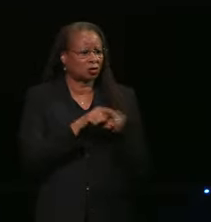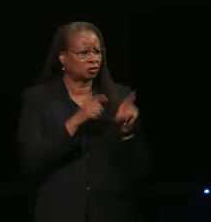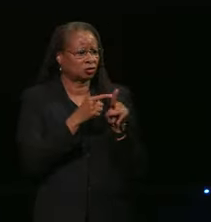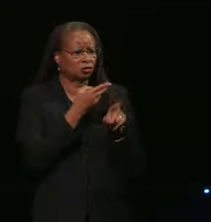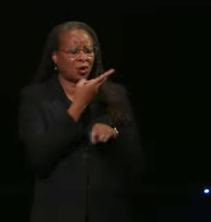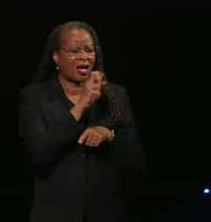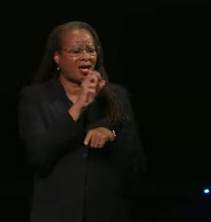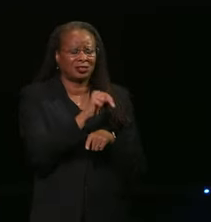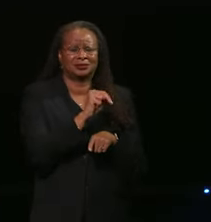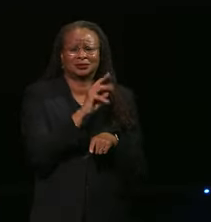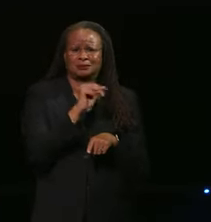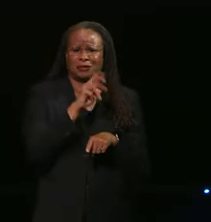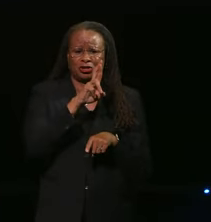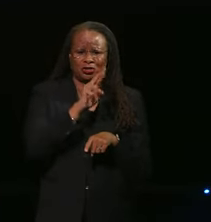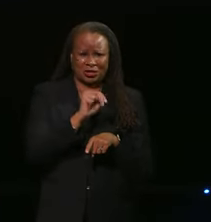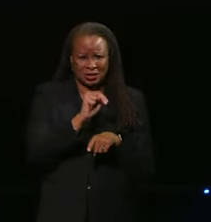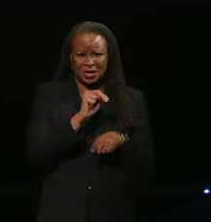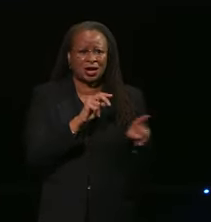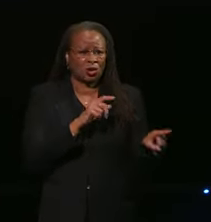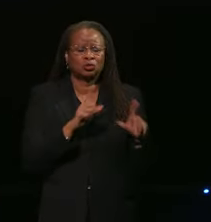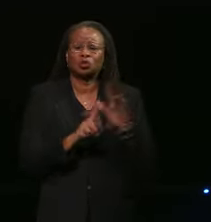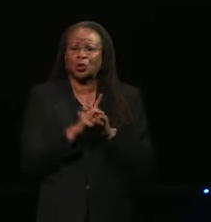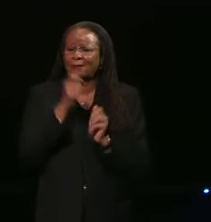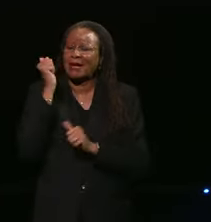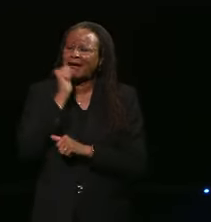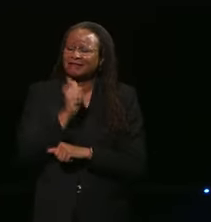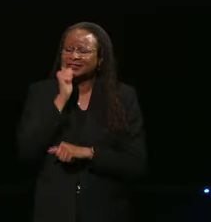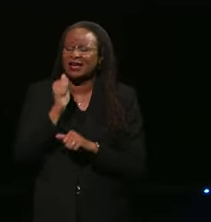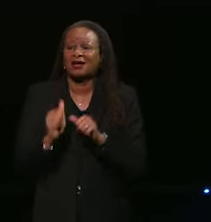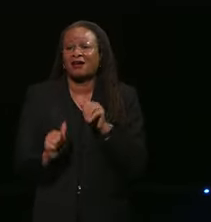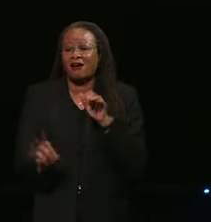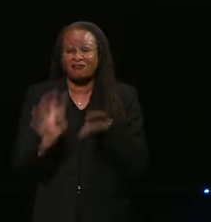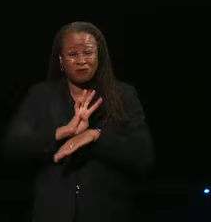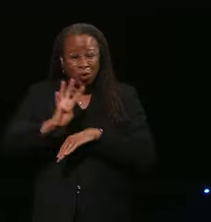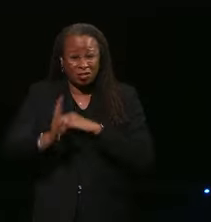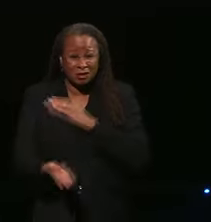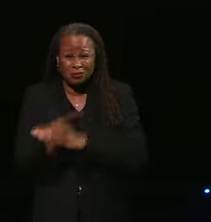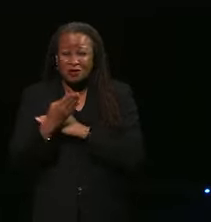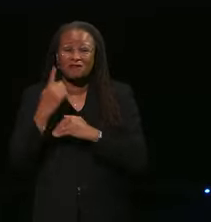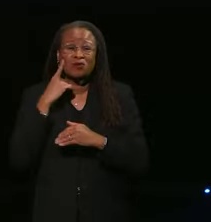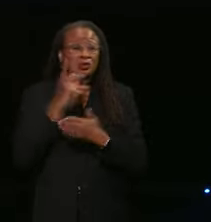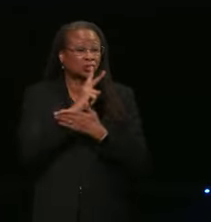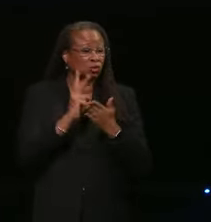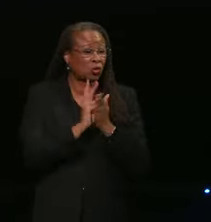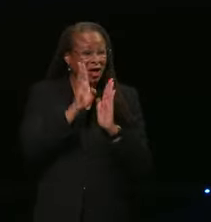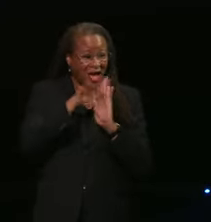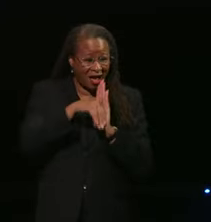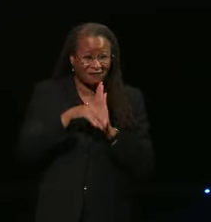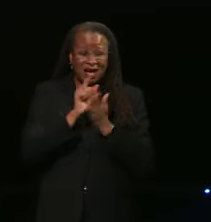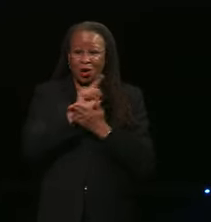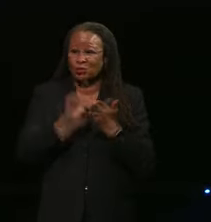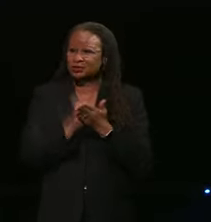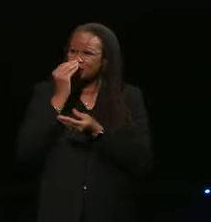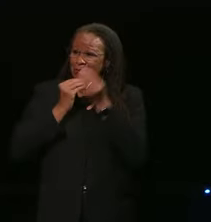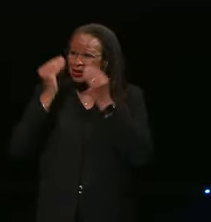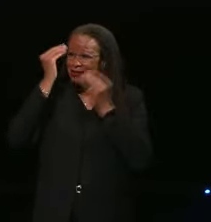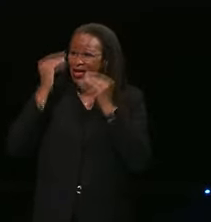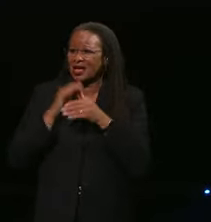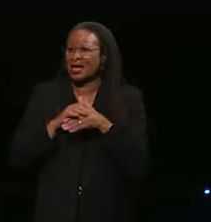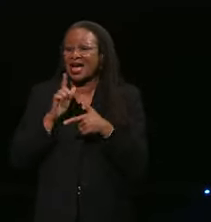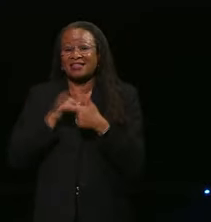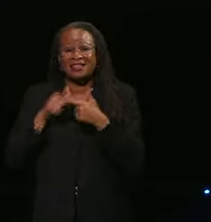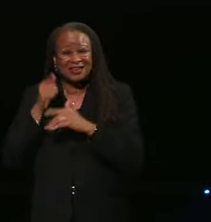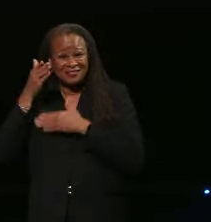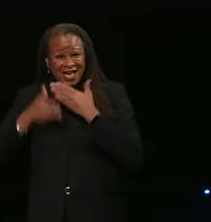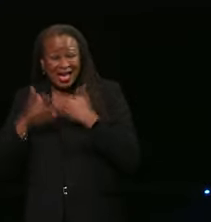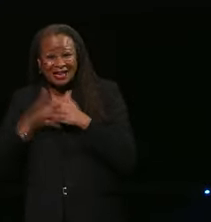came every 4 a.m. for 2.5 hours just to put on, and then at the end of the shoot, another an hour